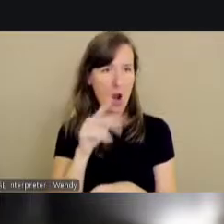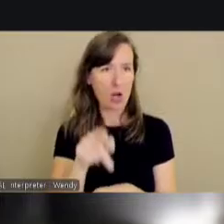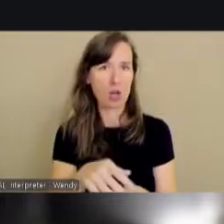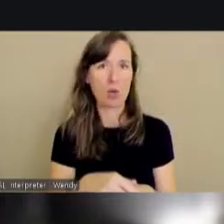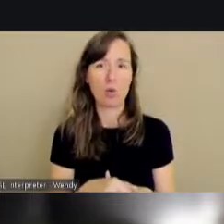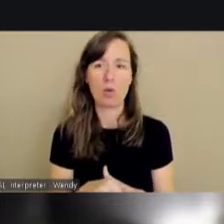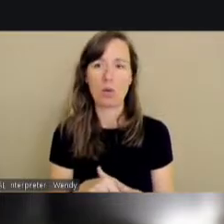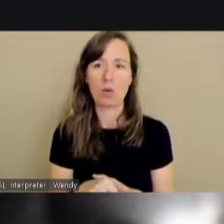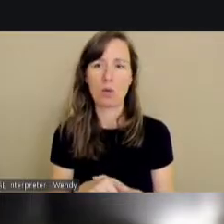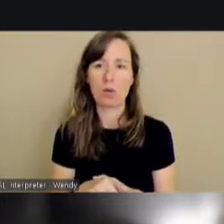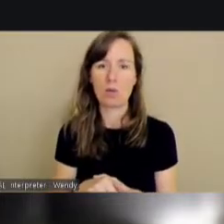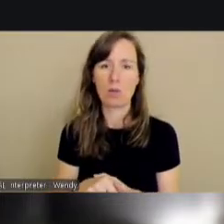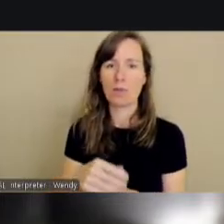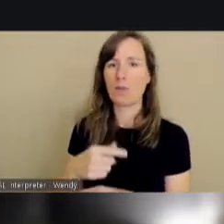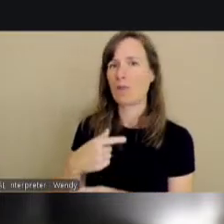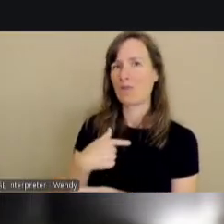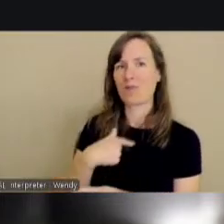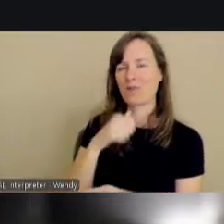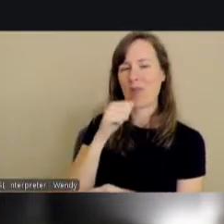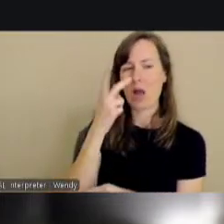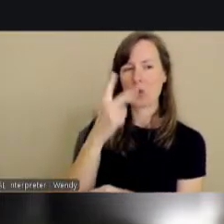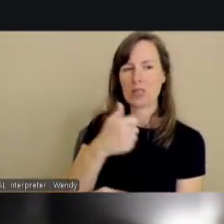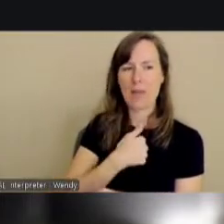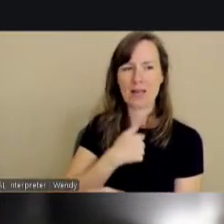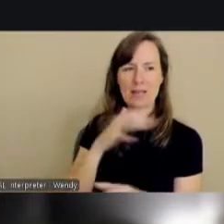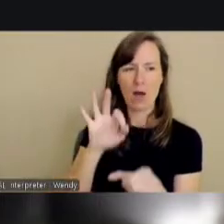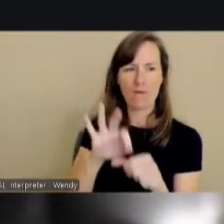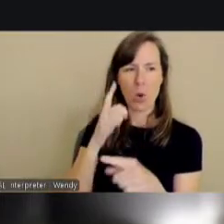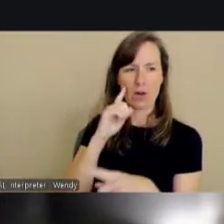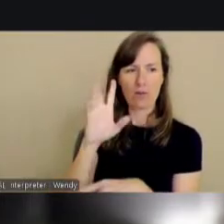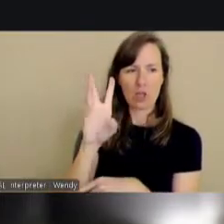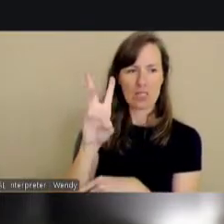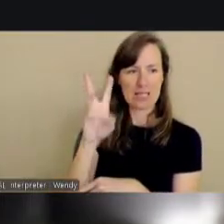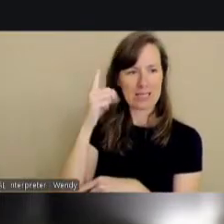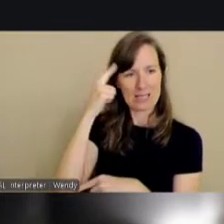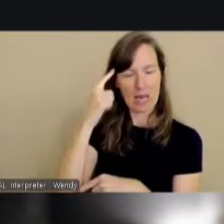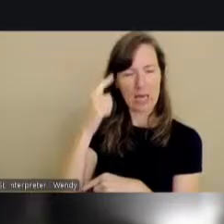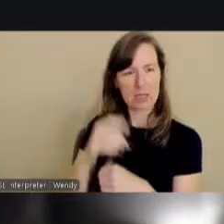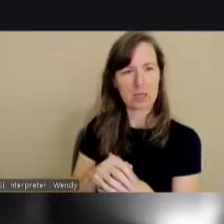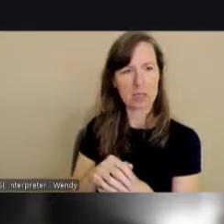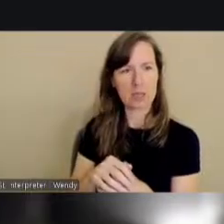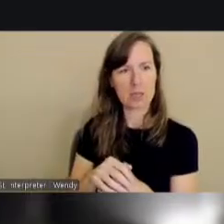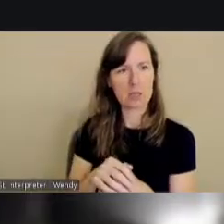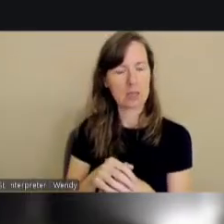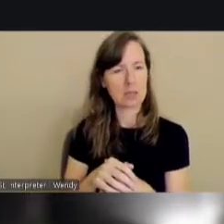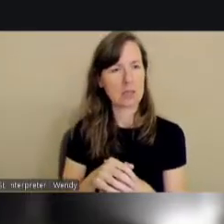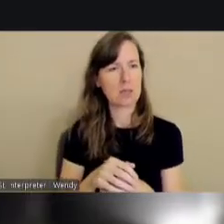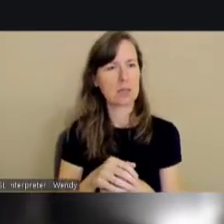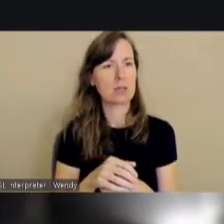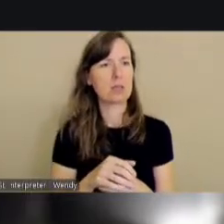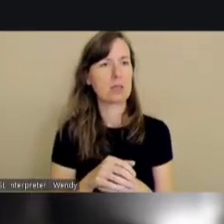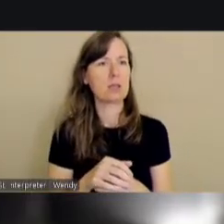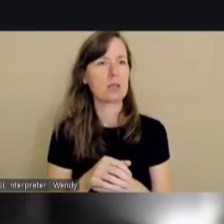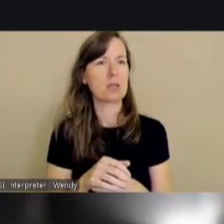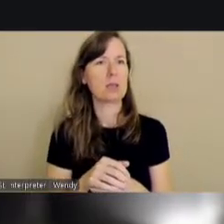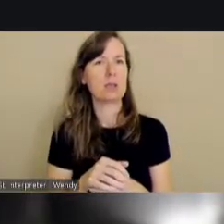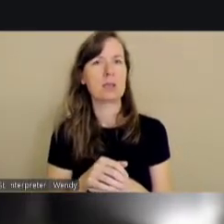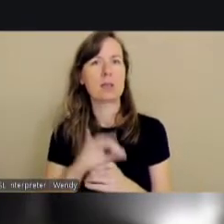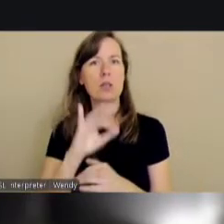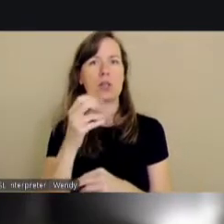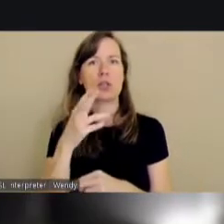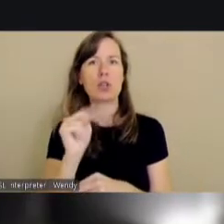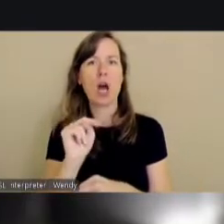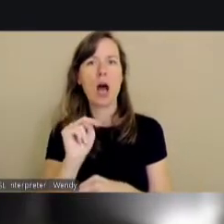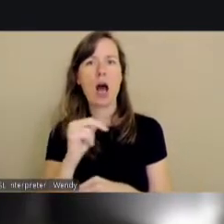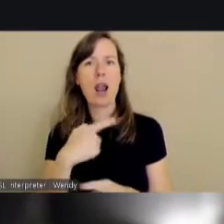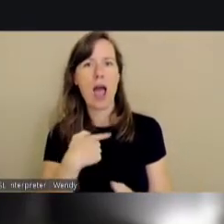I don't see myself voting for 6 cents. So, I mean, Rather not. we could, sorry, John. I would